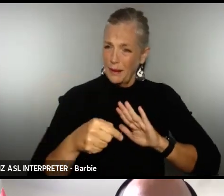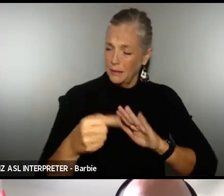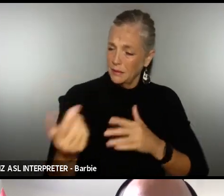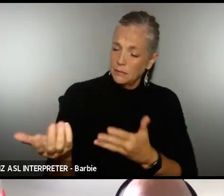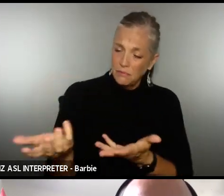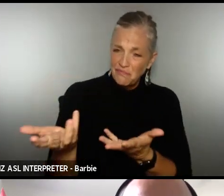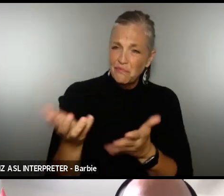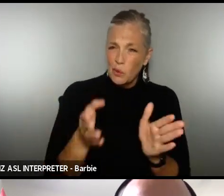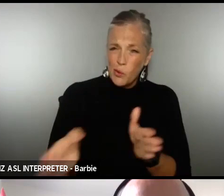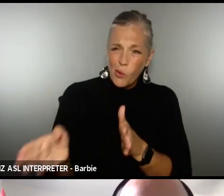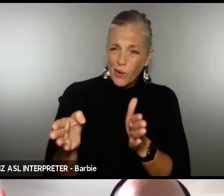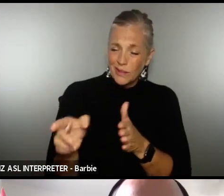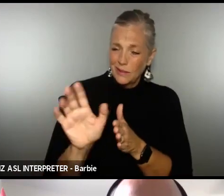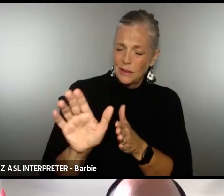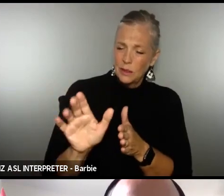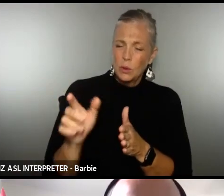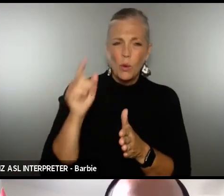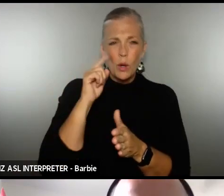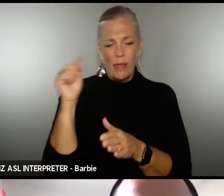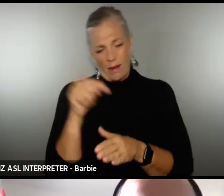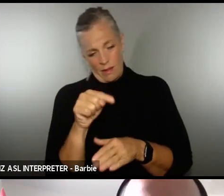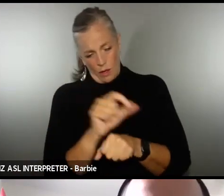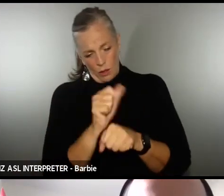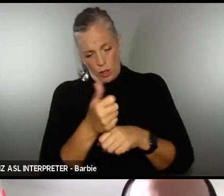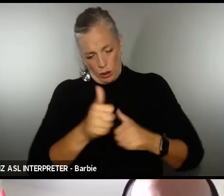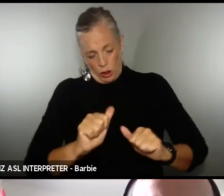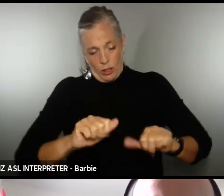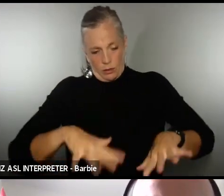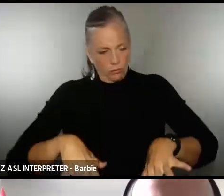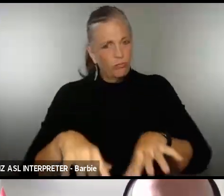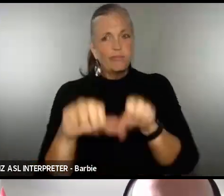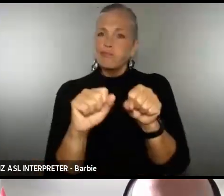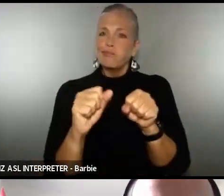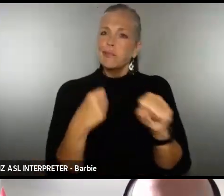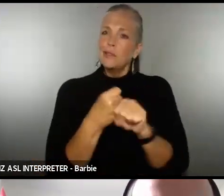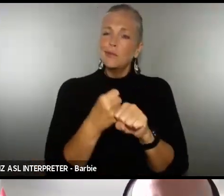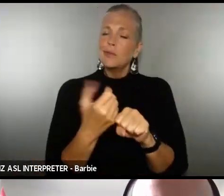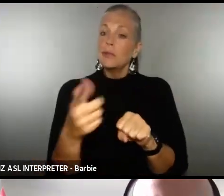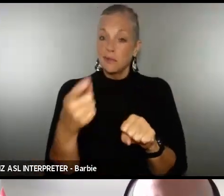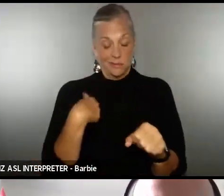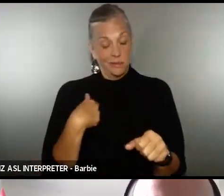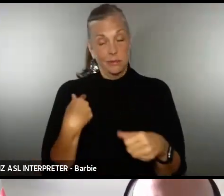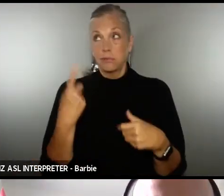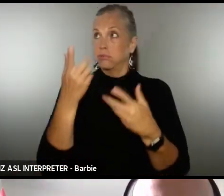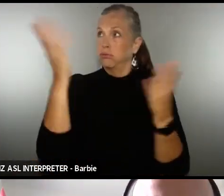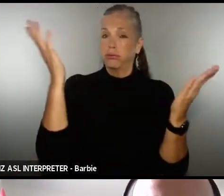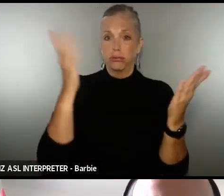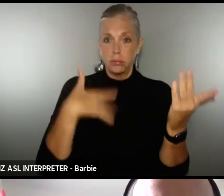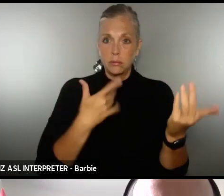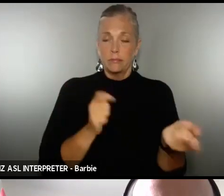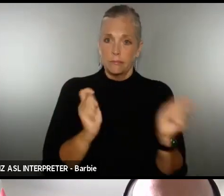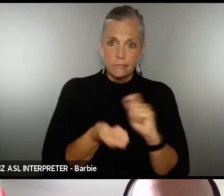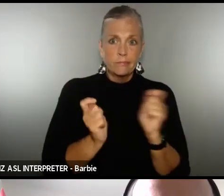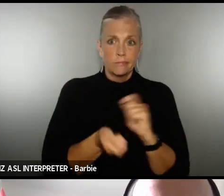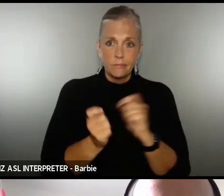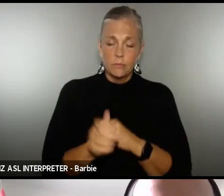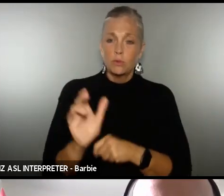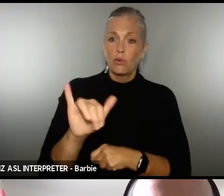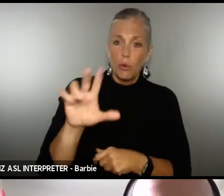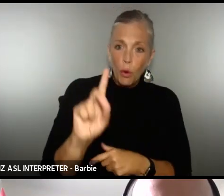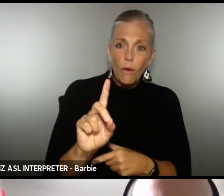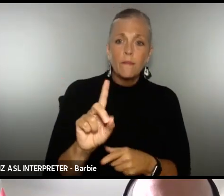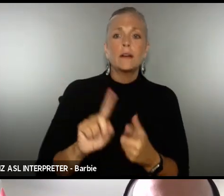of the work we are trying to do this year? Given everything, we've made a lot of adjustments with COVID and